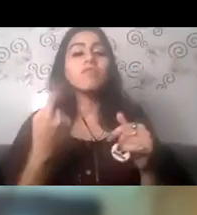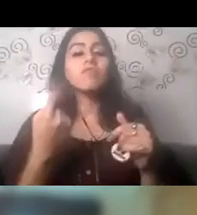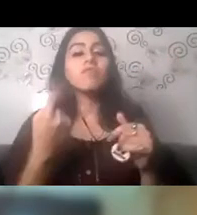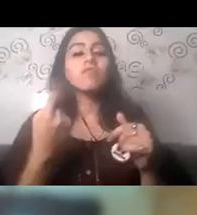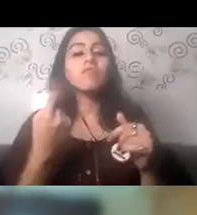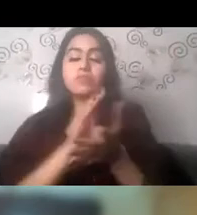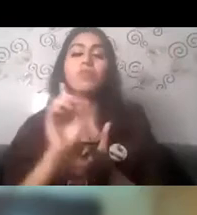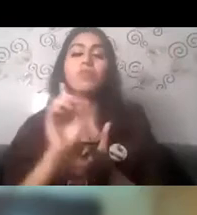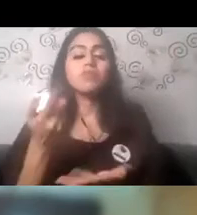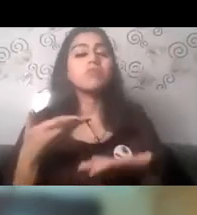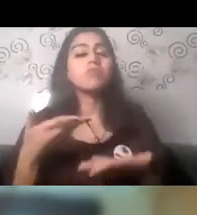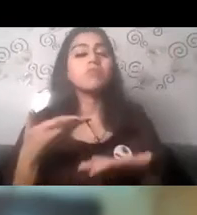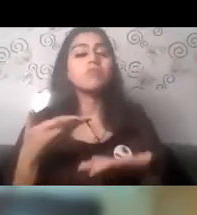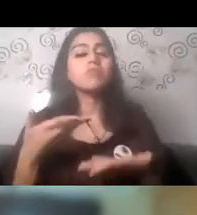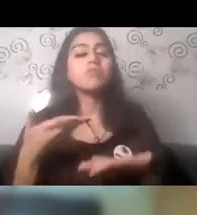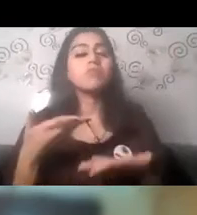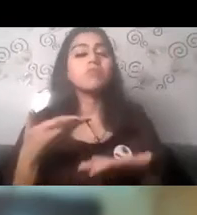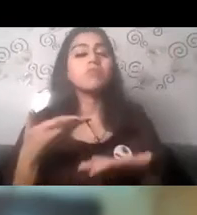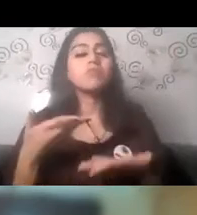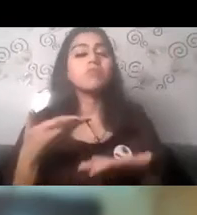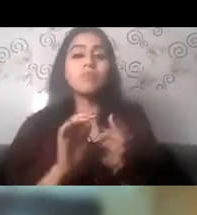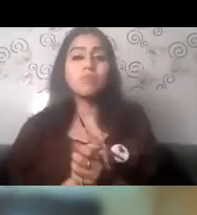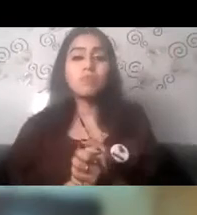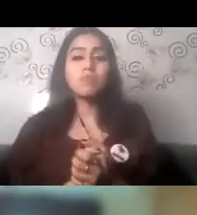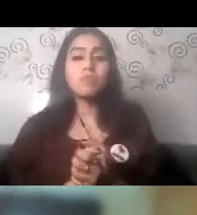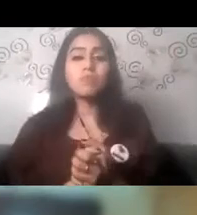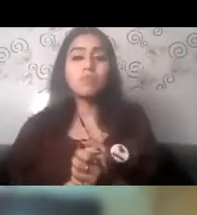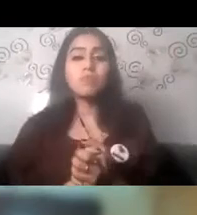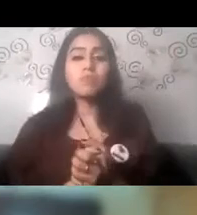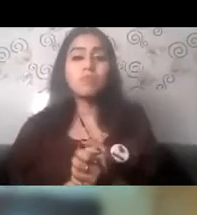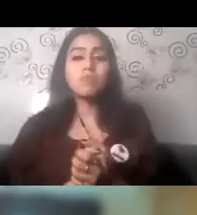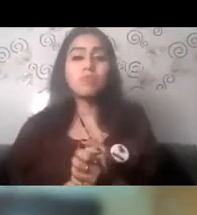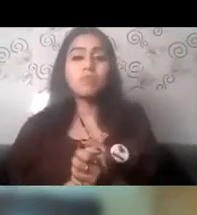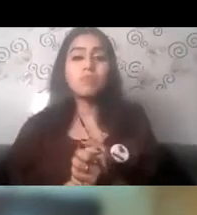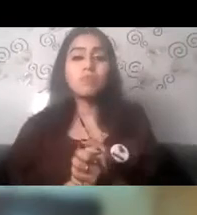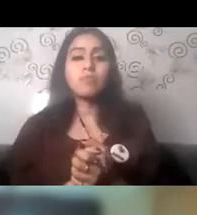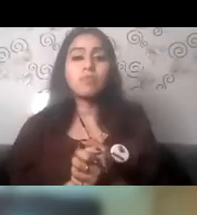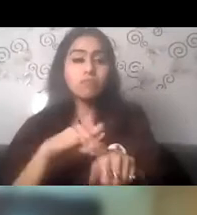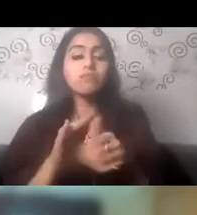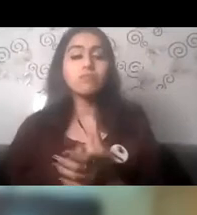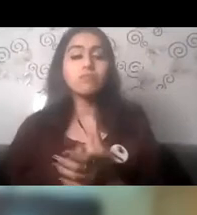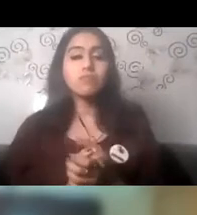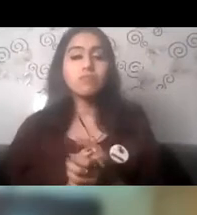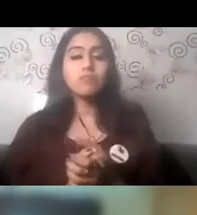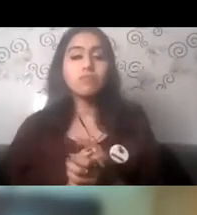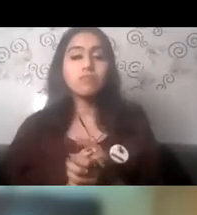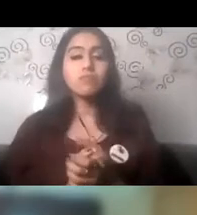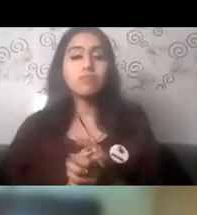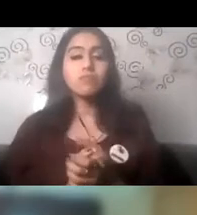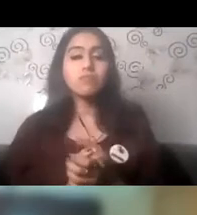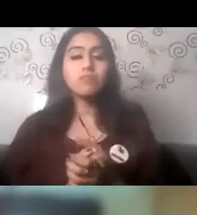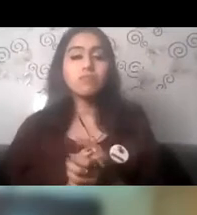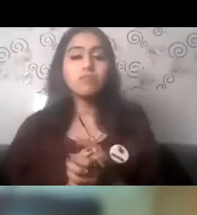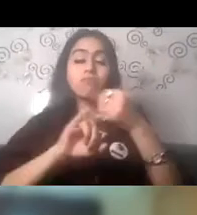welcome first Tracy Lazard on her experience of working in this